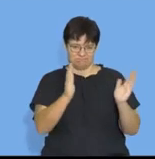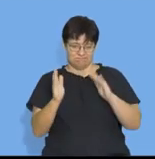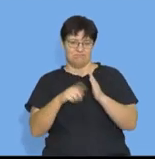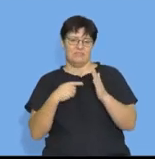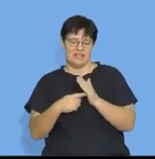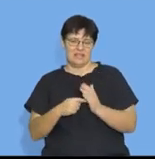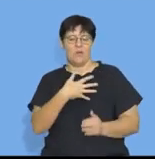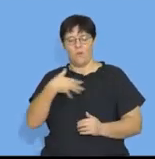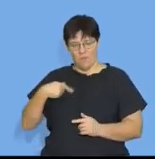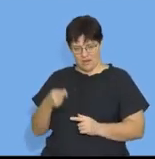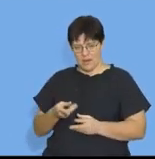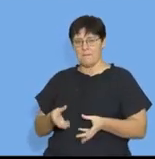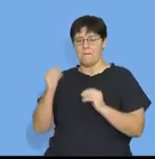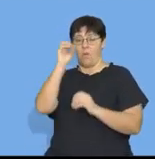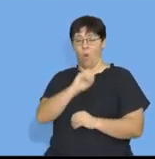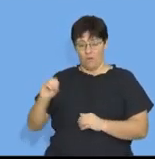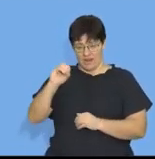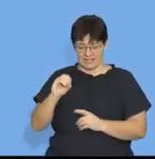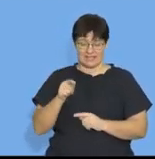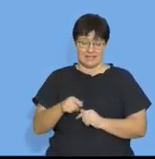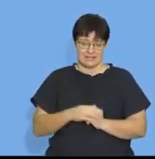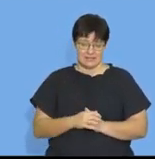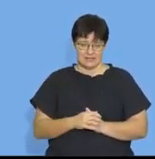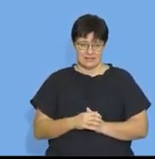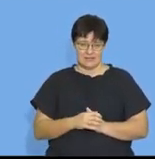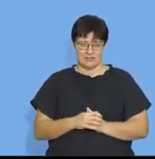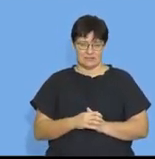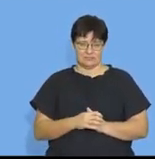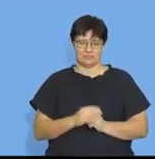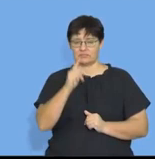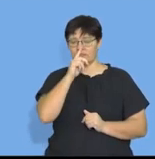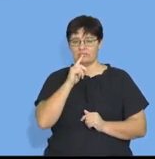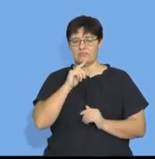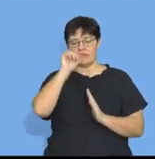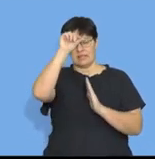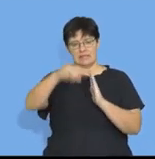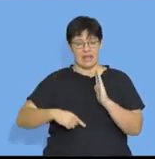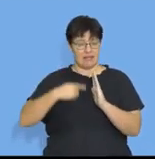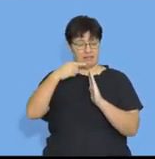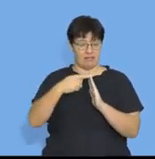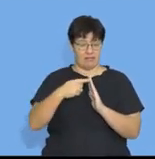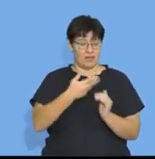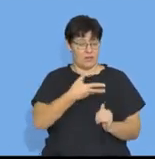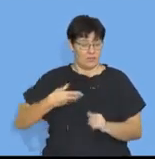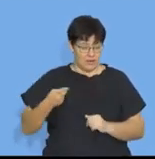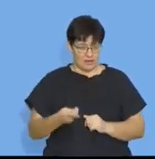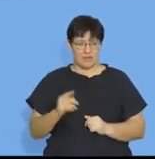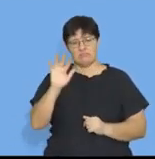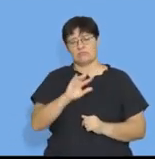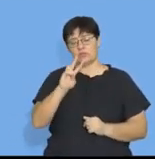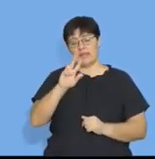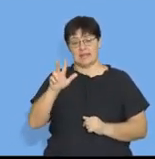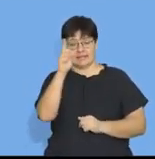of when the female is ovulating. So when we look at the cycle of a female, we know that it